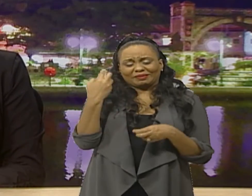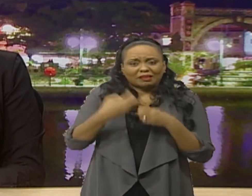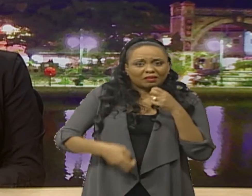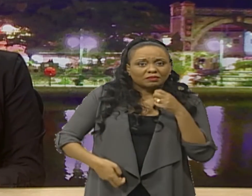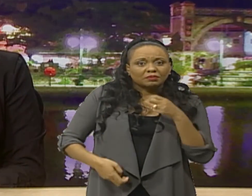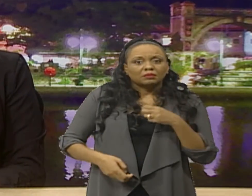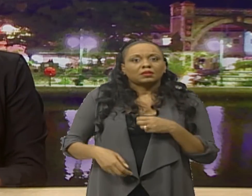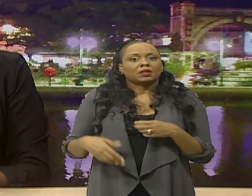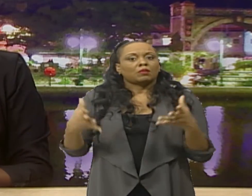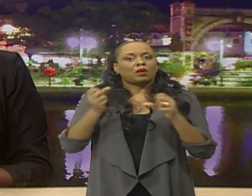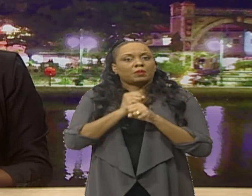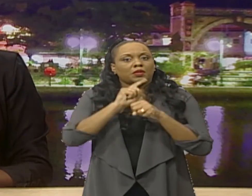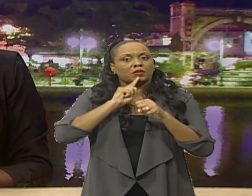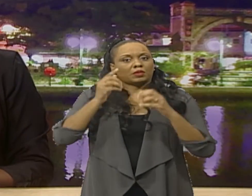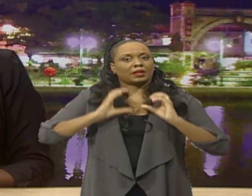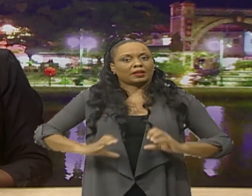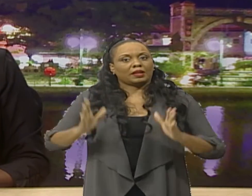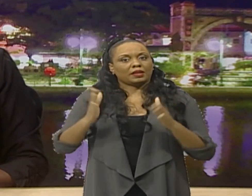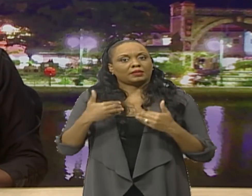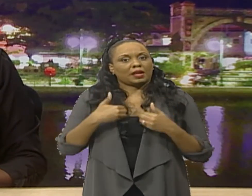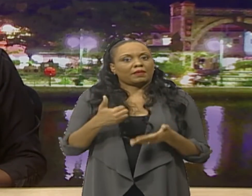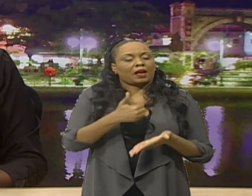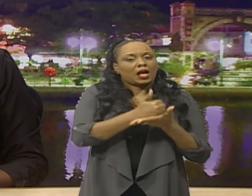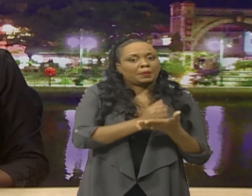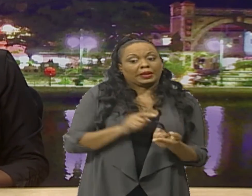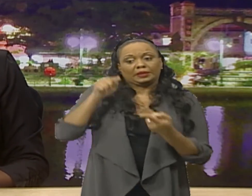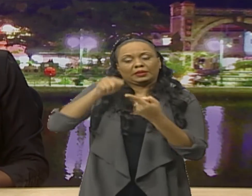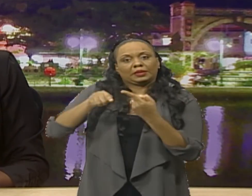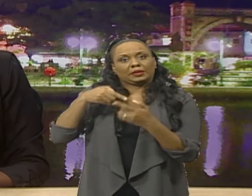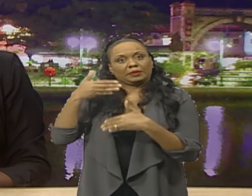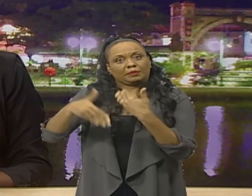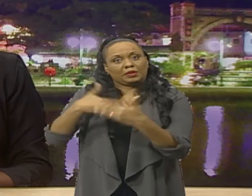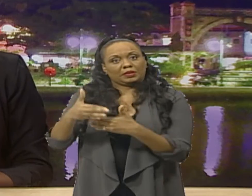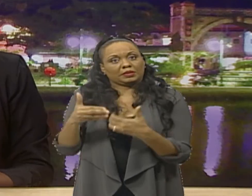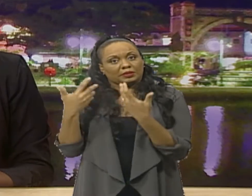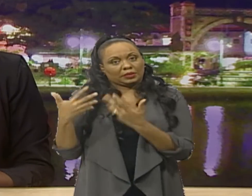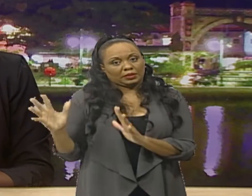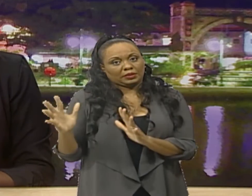that clients are assisted, though, until the process is completed.